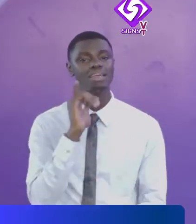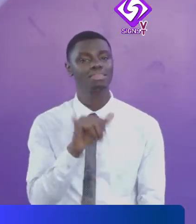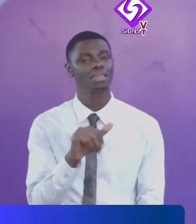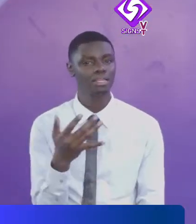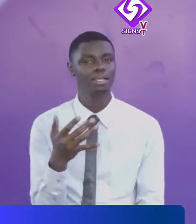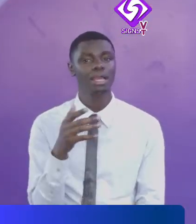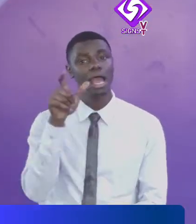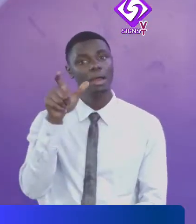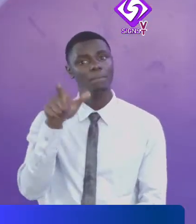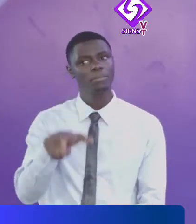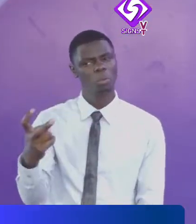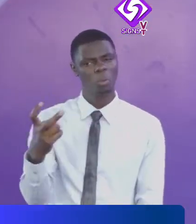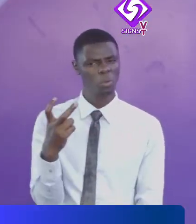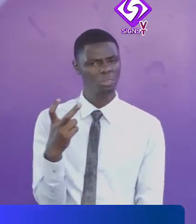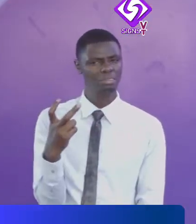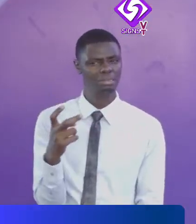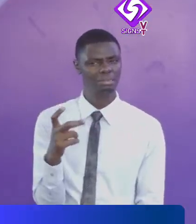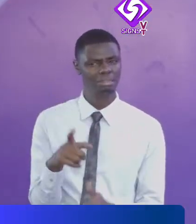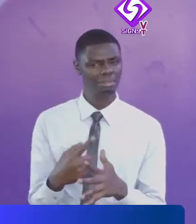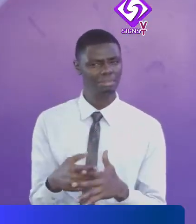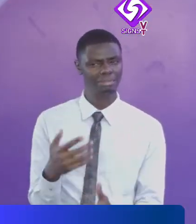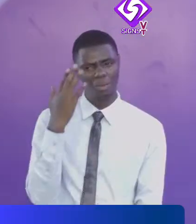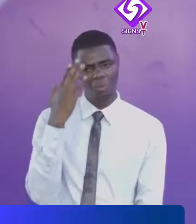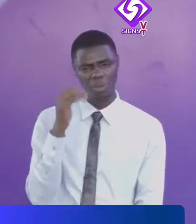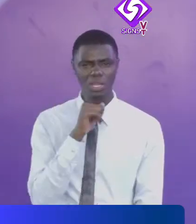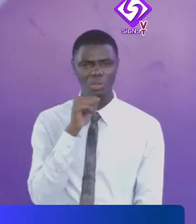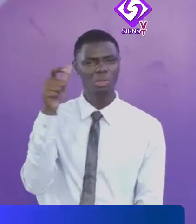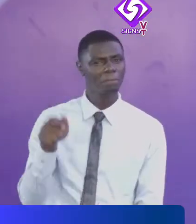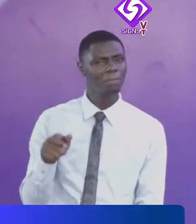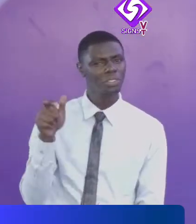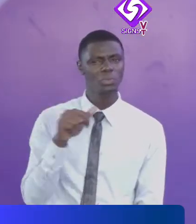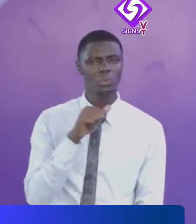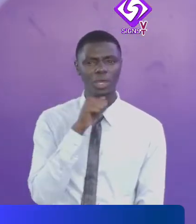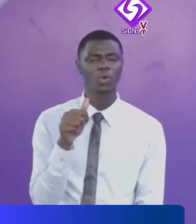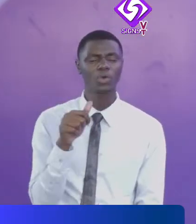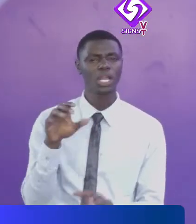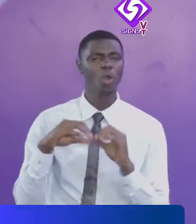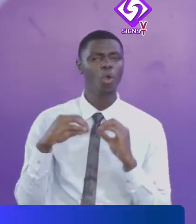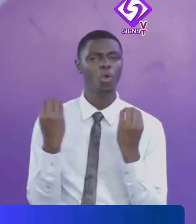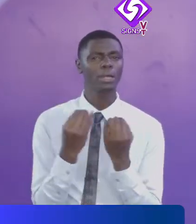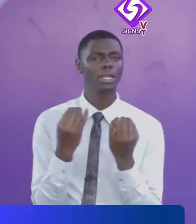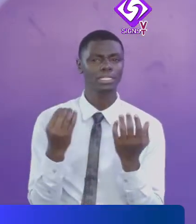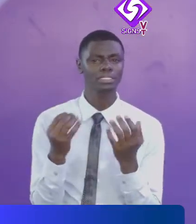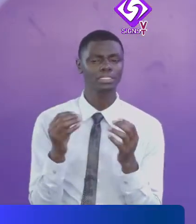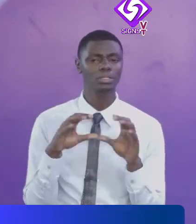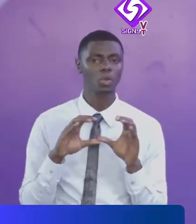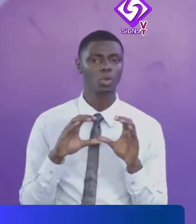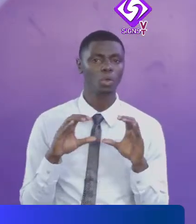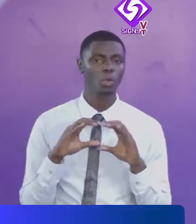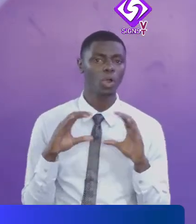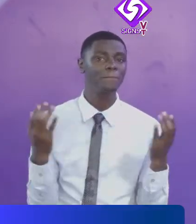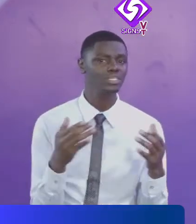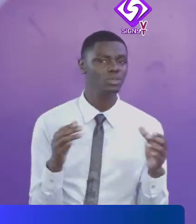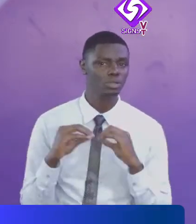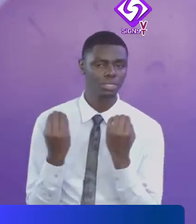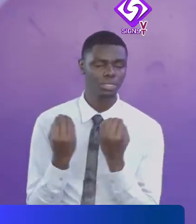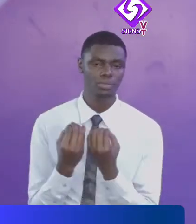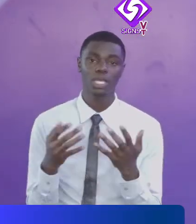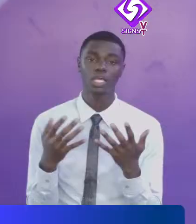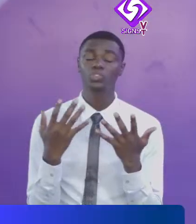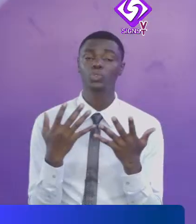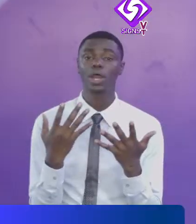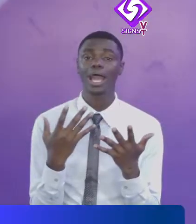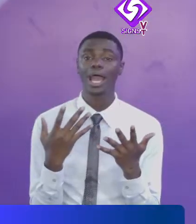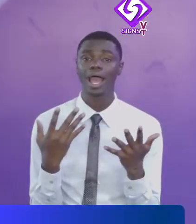somebody might be watching and they're like, why not pensions or why not corporate organizations? Over the years, the asset management business